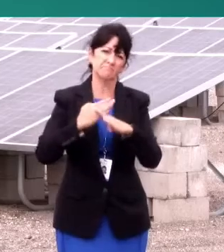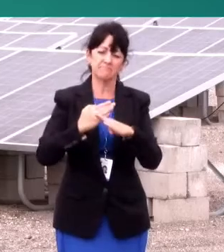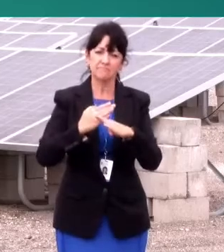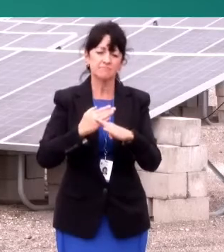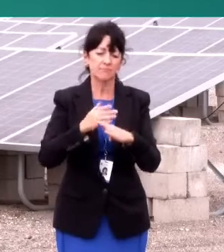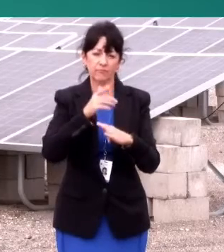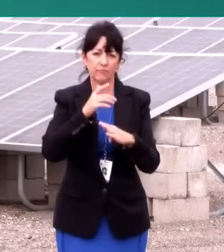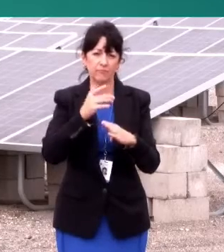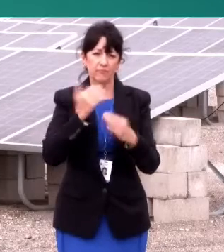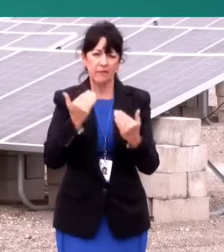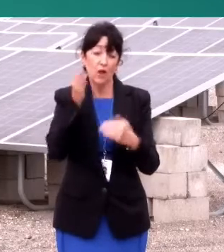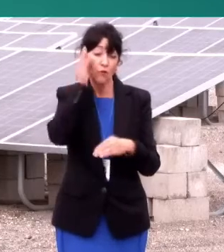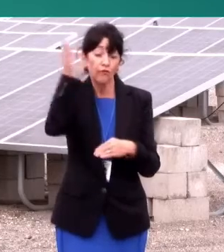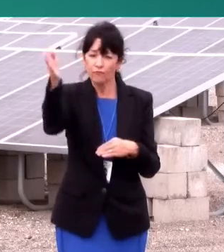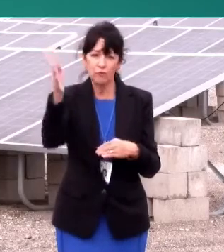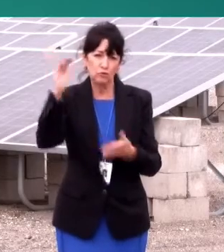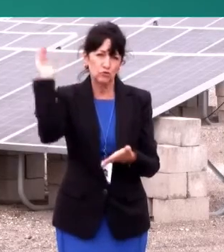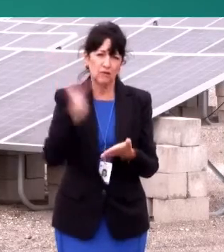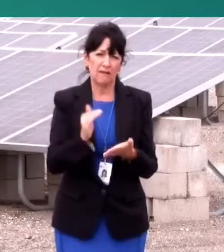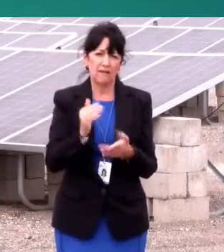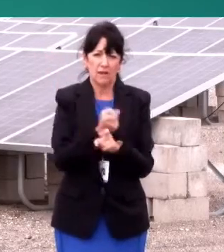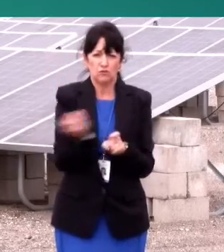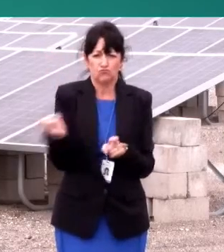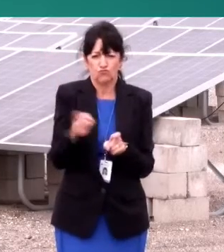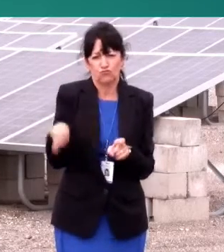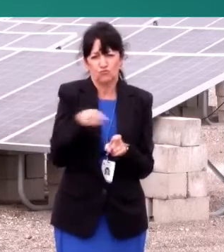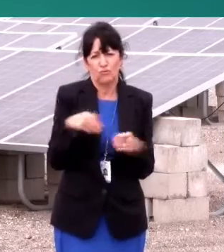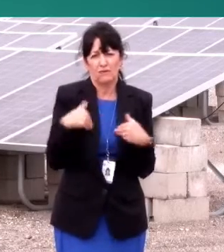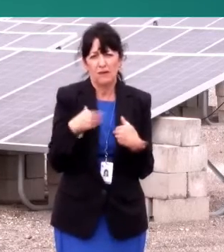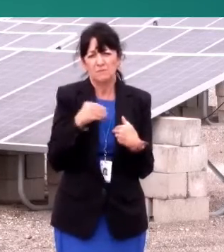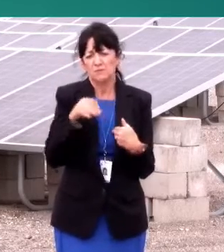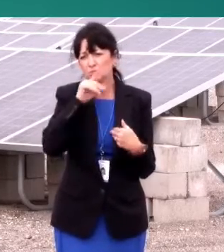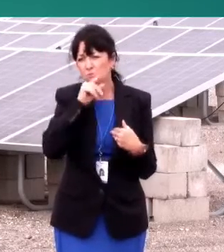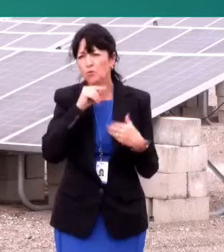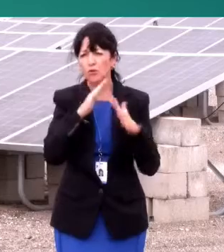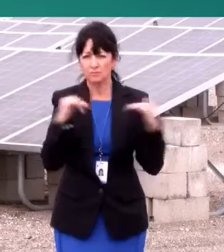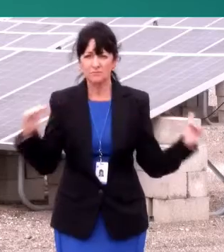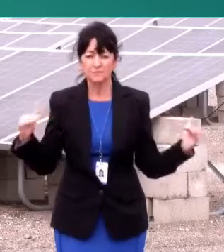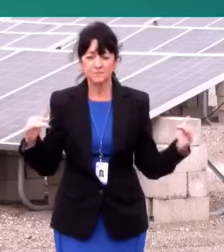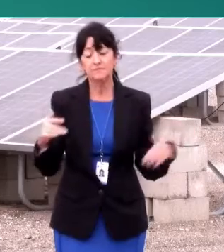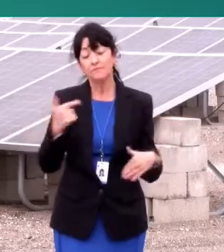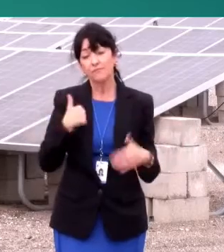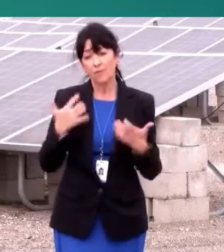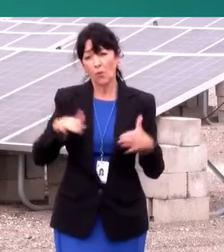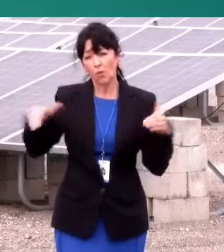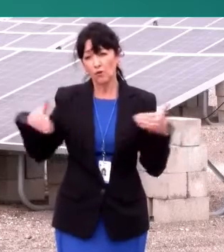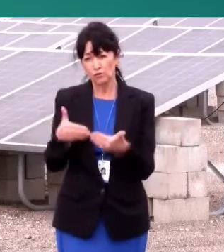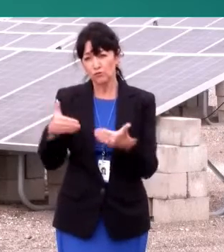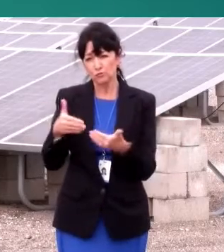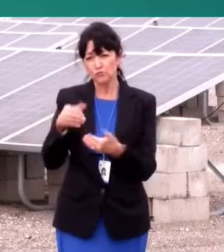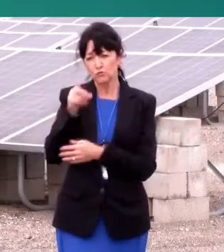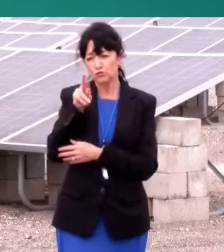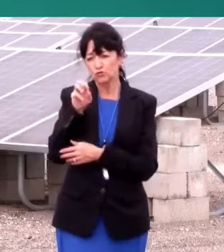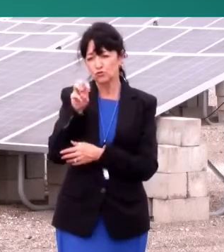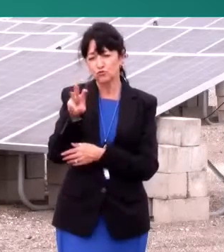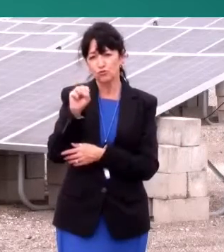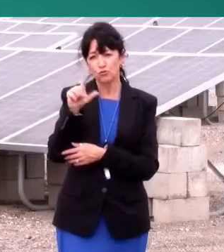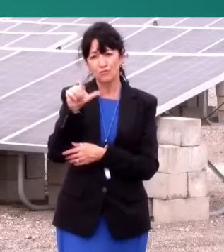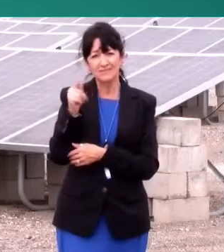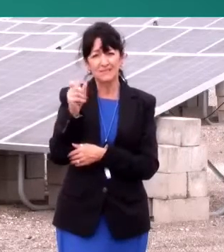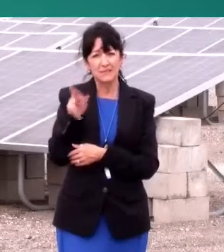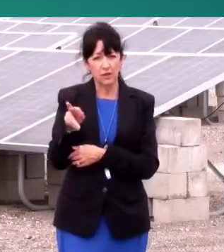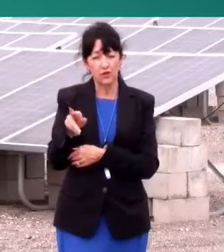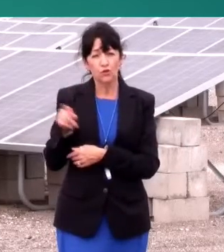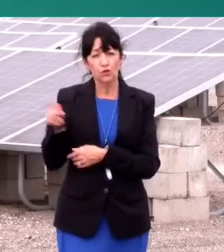introduce our next speaker, who is Drew Slater, public advocate. The public advocate and the department work very closely